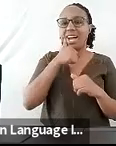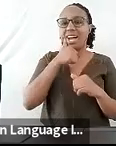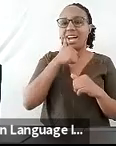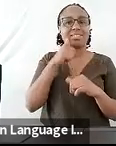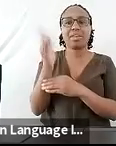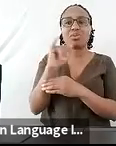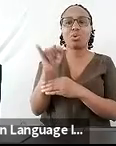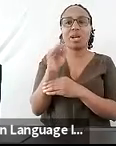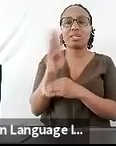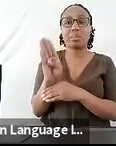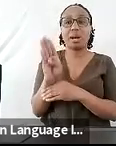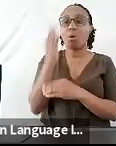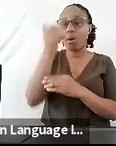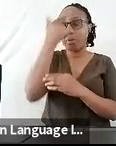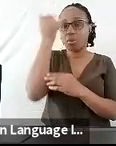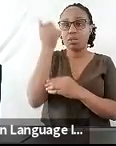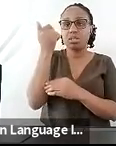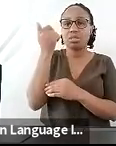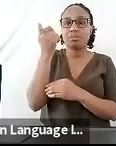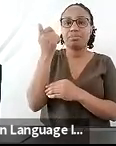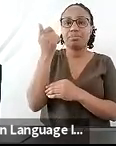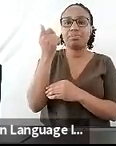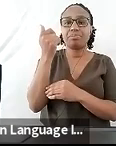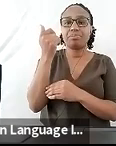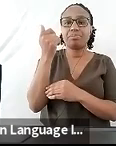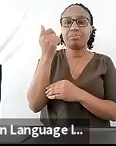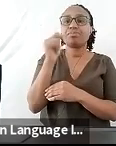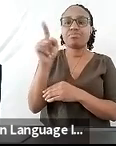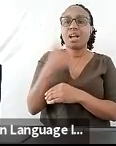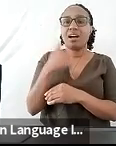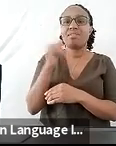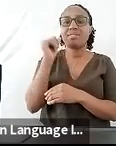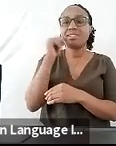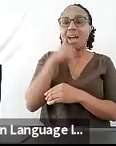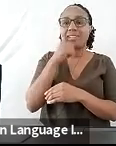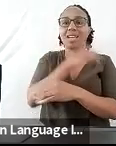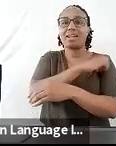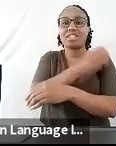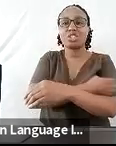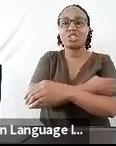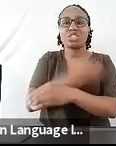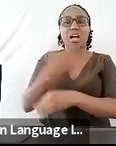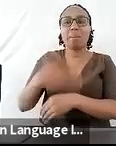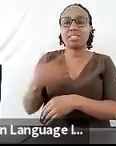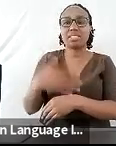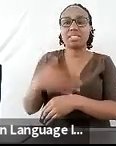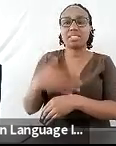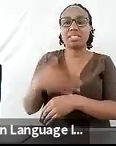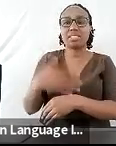an amazing vibe, an amazing energy. But it's complicated. It's not always just going to be one thing. I think